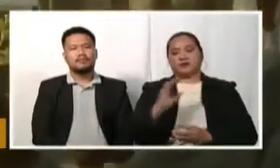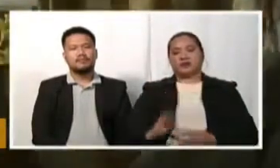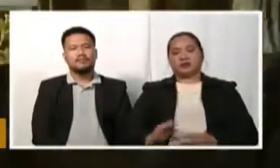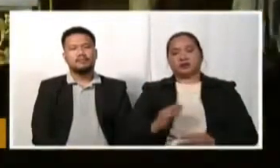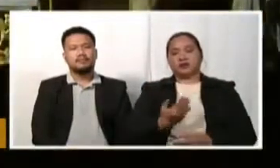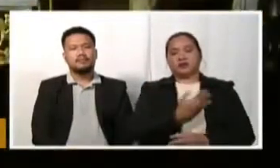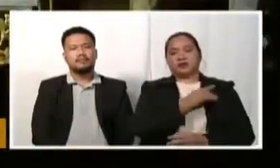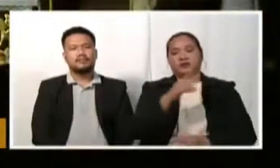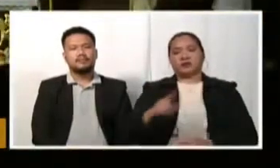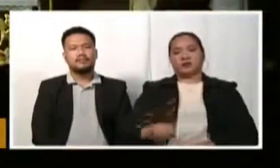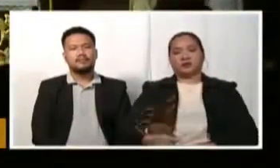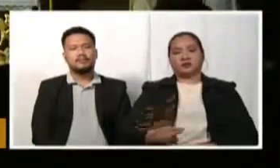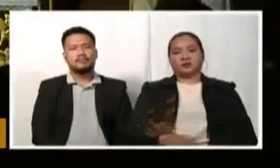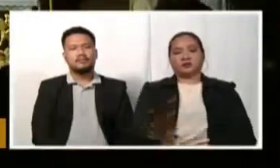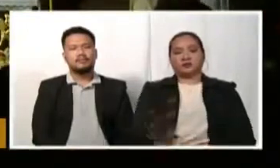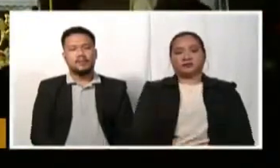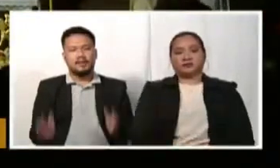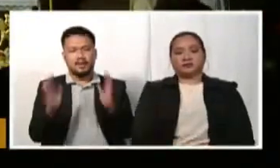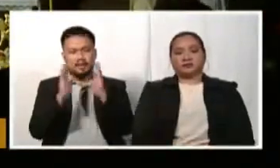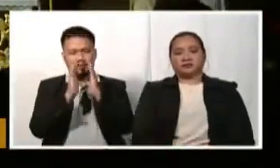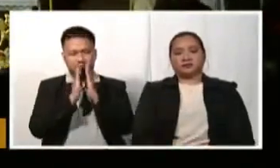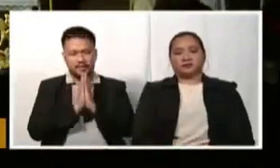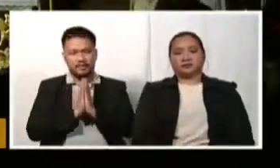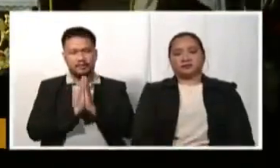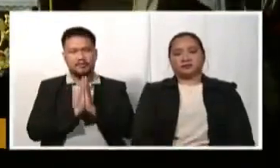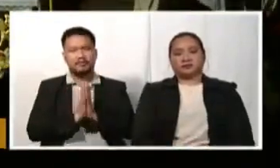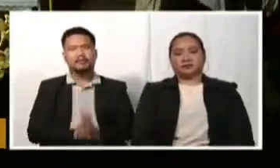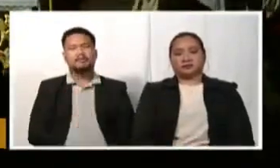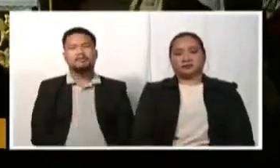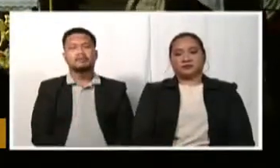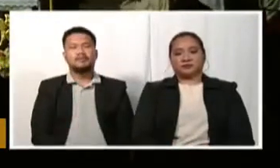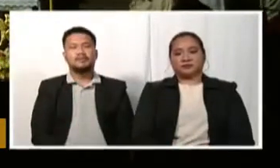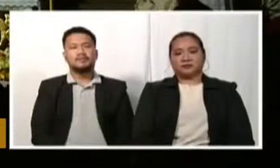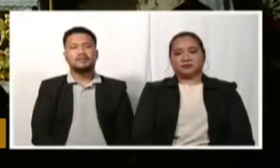Lord. Amen. Please be seated.